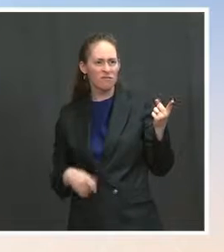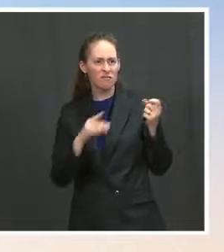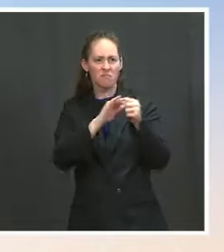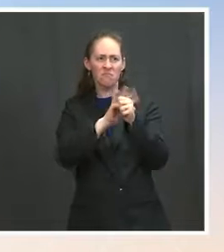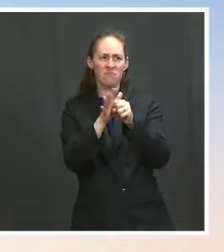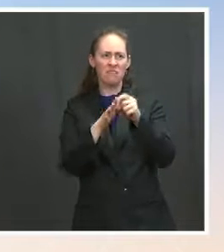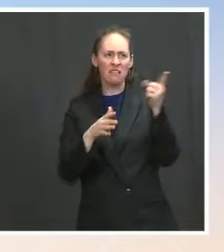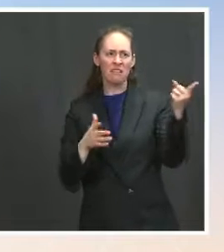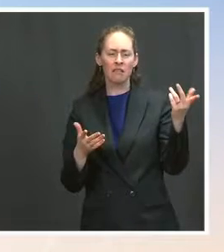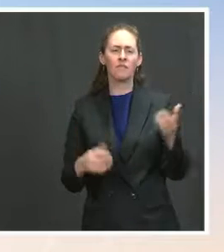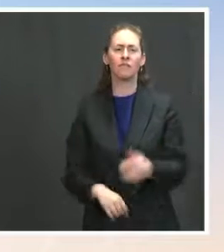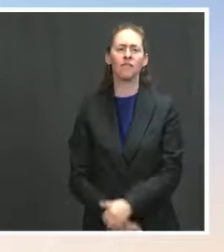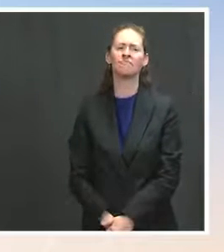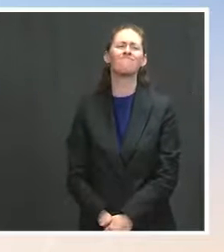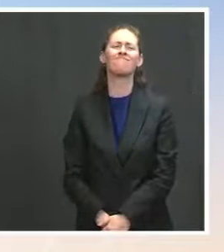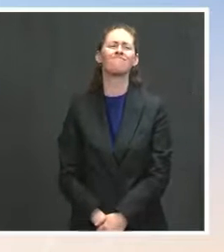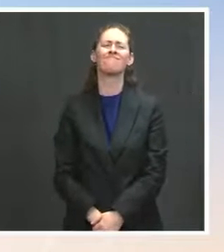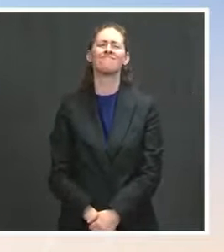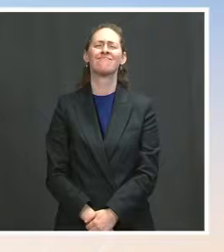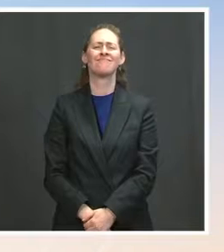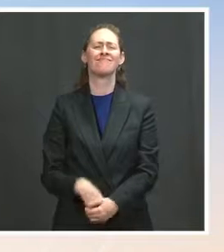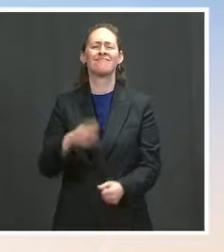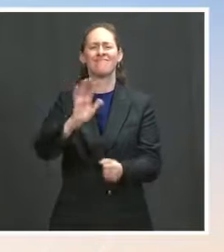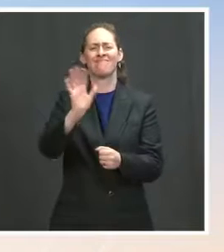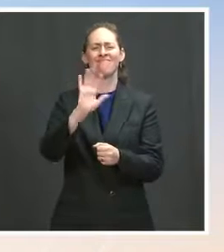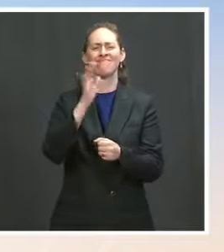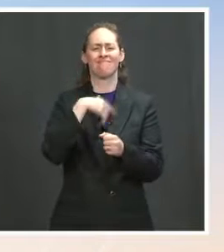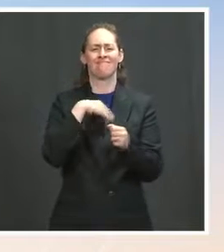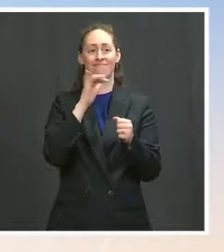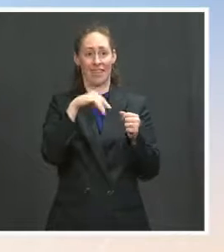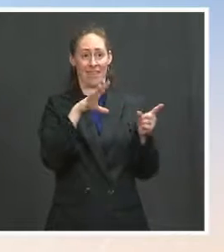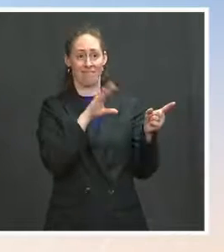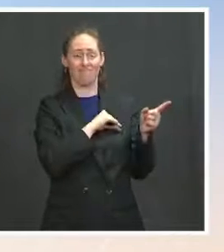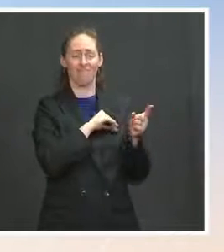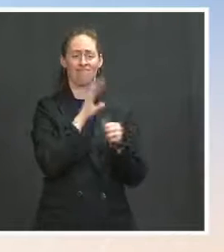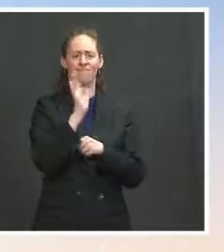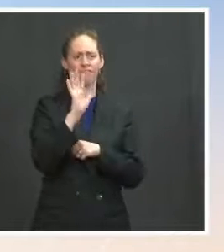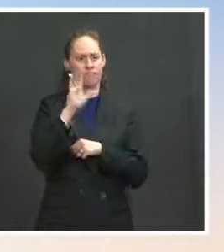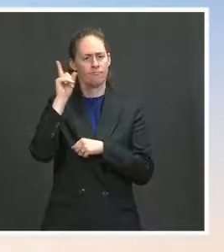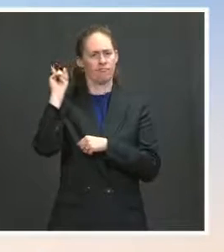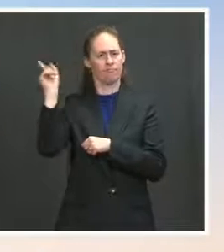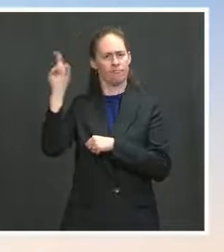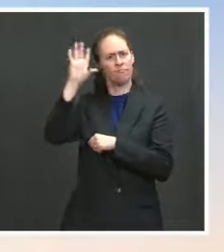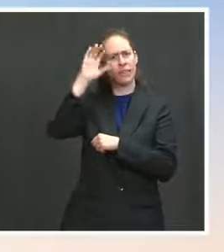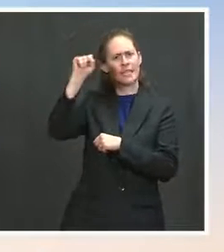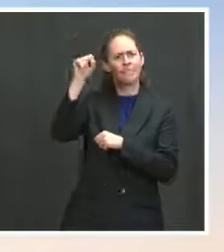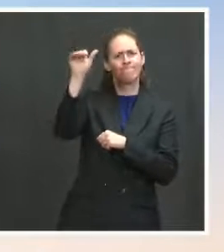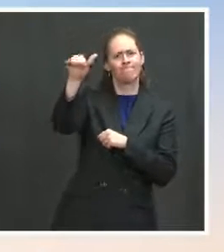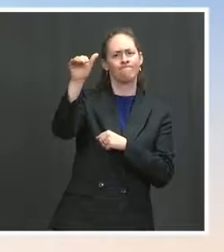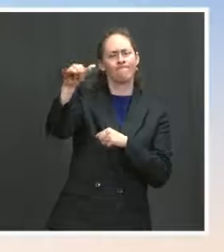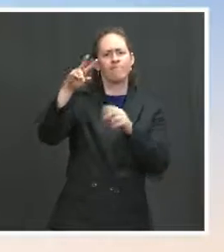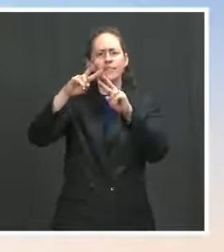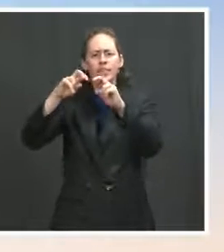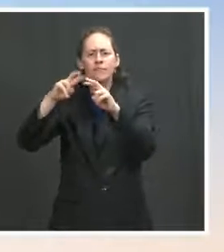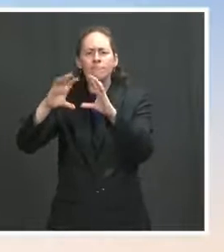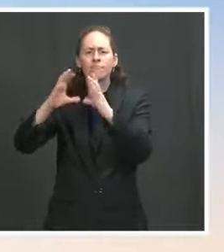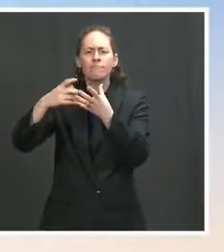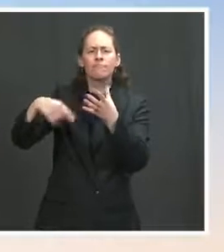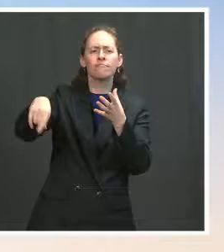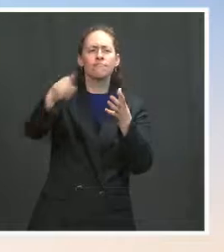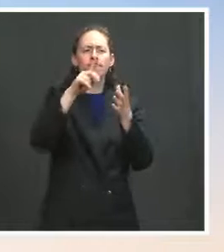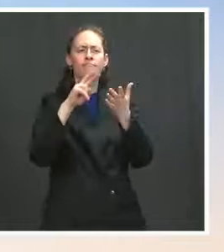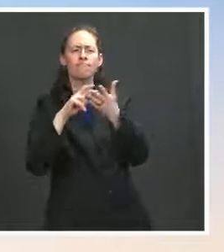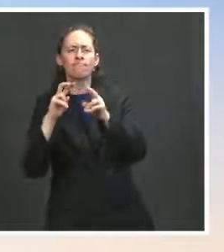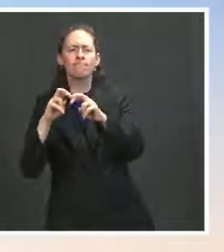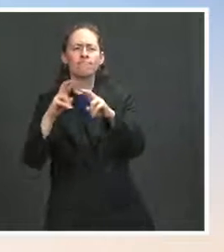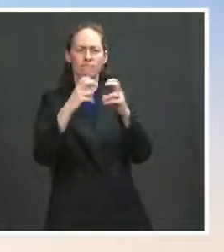argument or notion. Obviously, the president asked his intelligence team to do an internal assessment, which happens all the time. We rarely talk about that